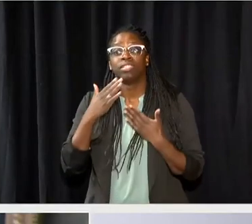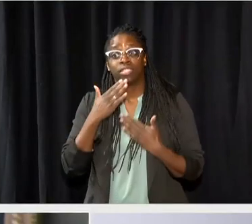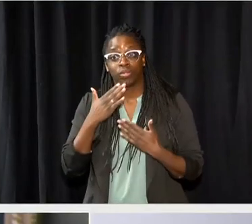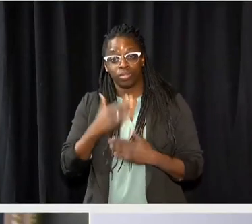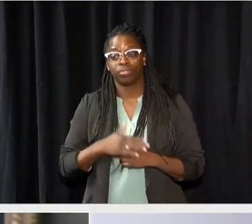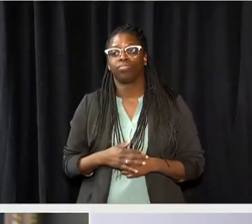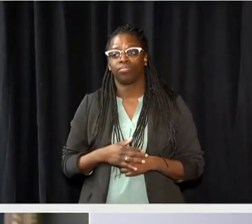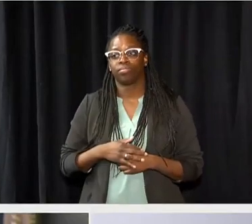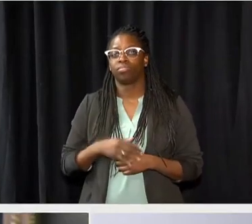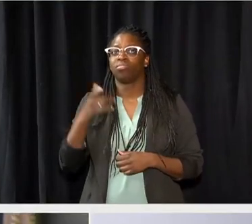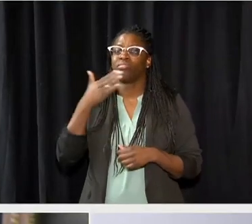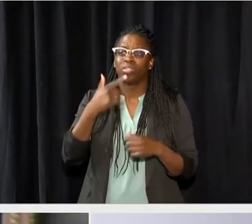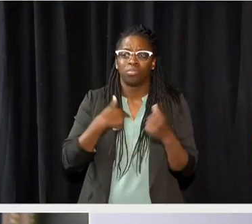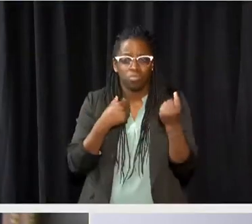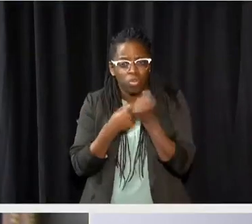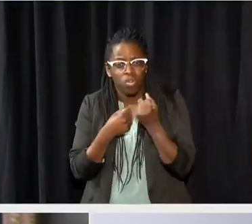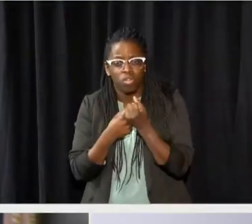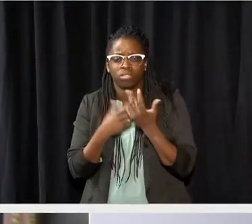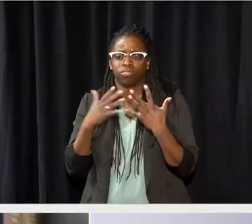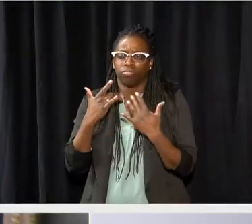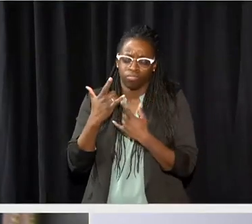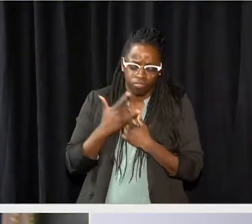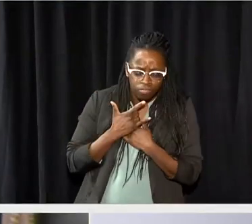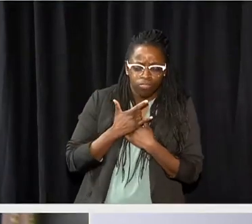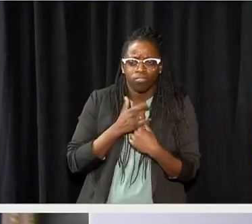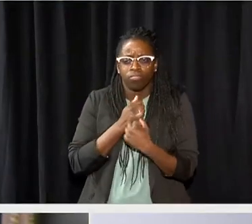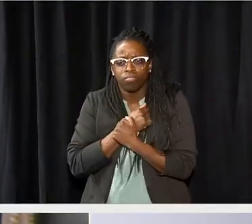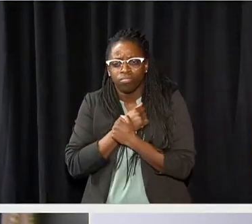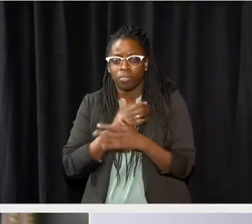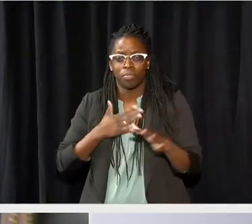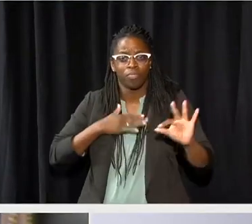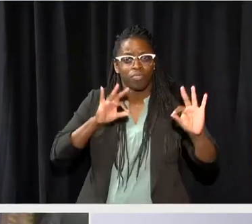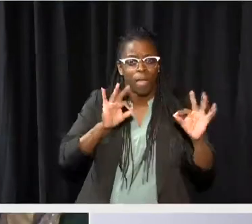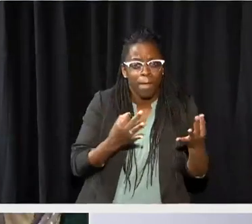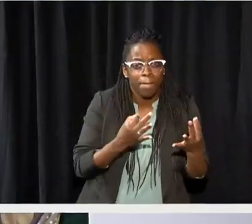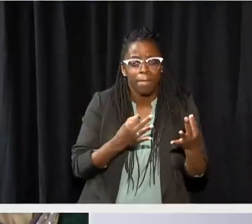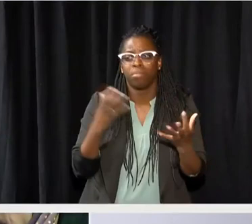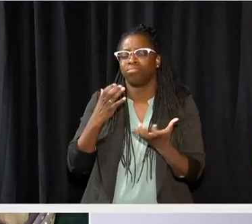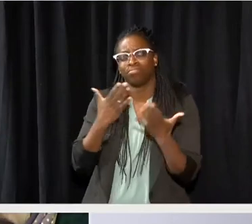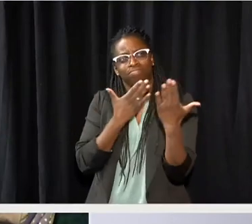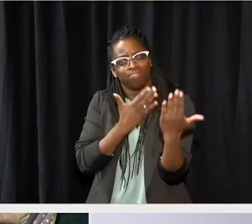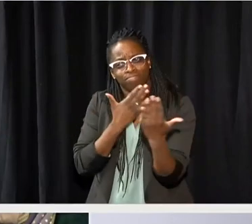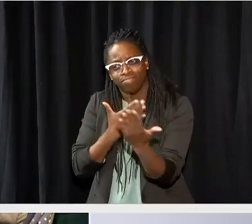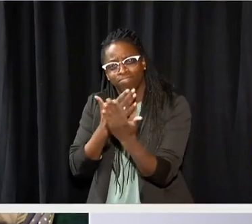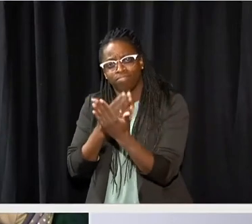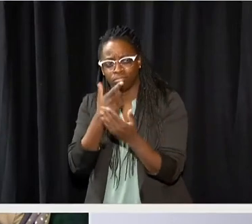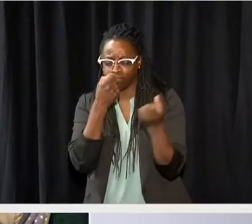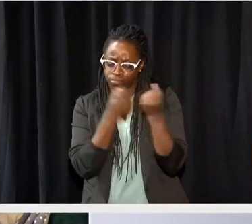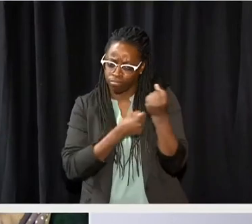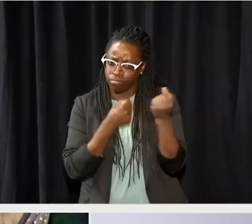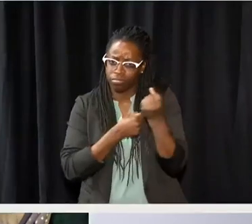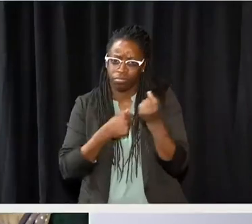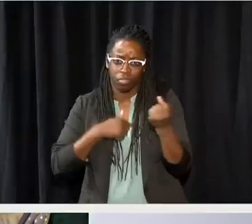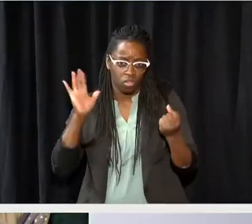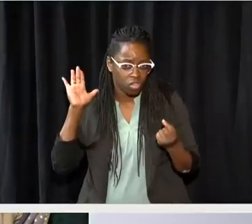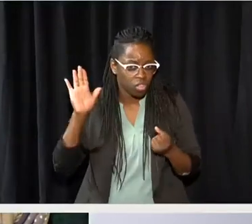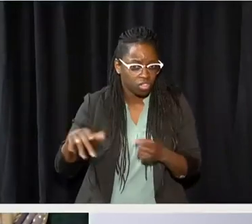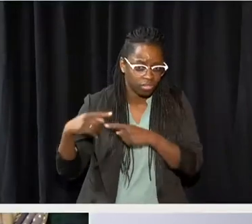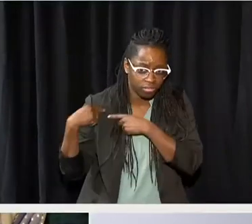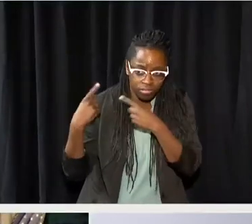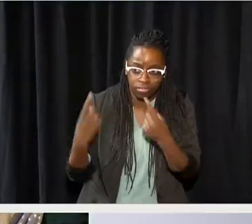Thank you. Thank you for all of your love and support. And thank you to my family, for all that you've given to